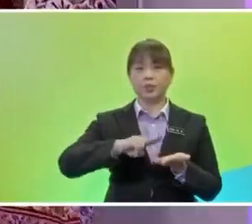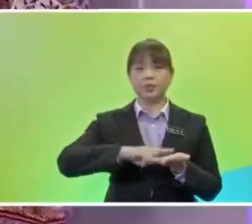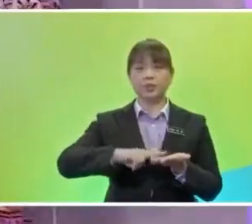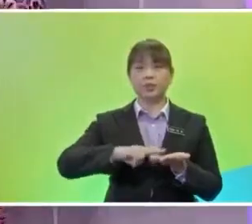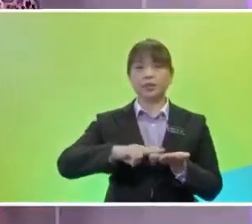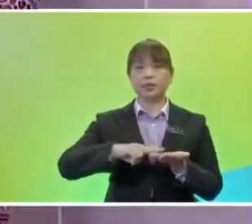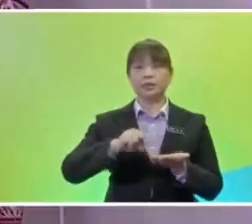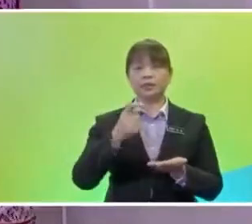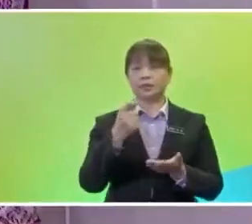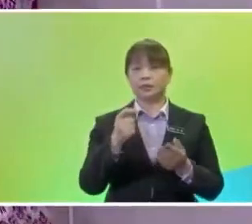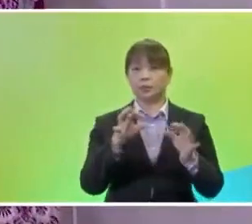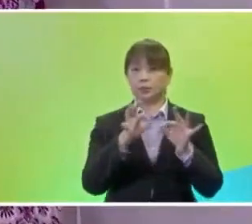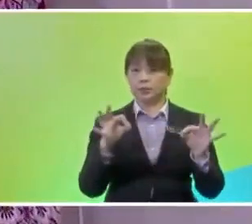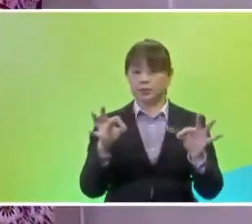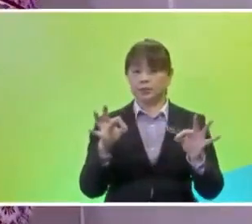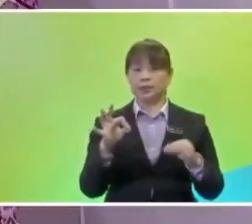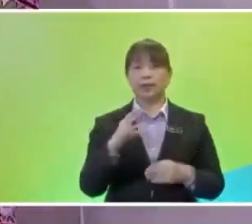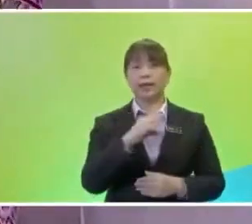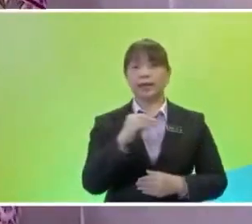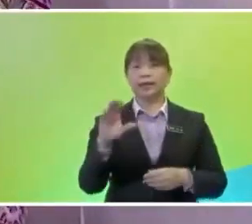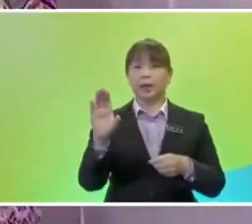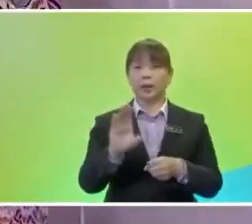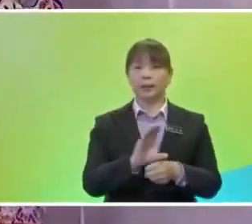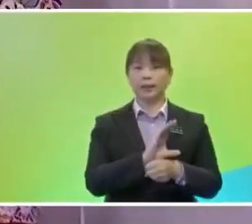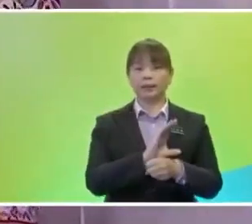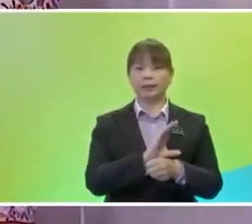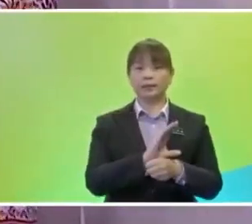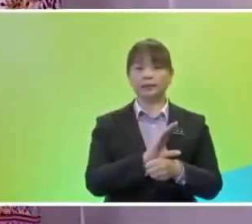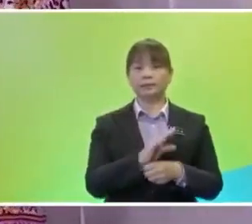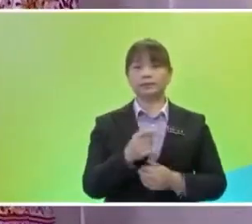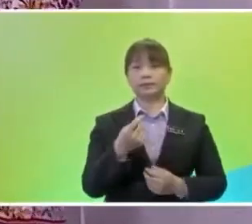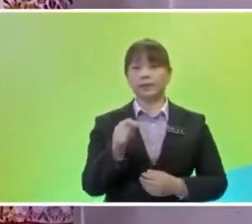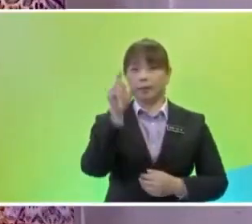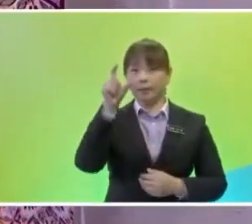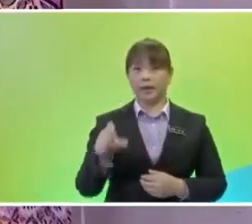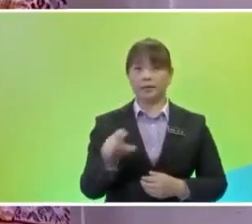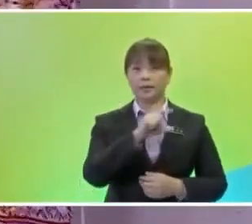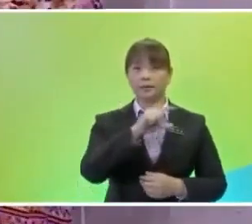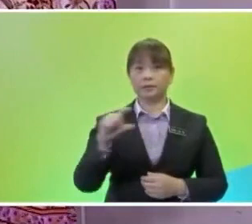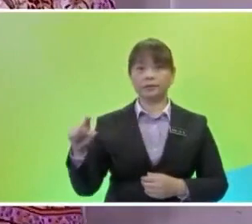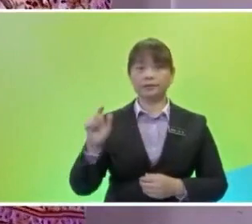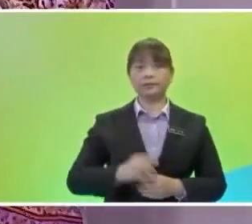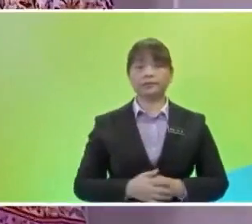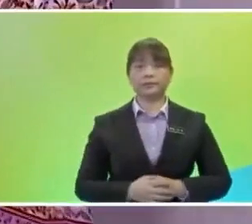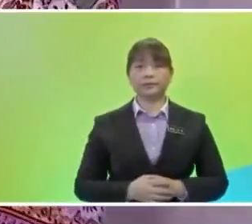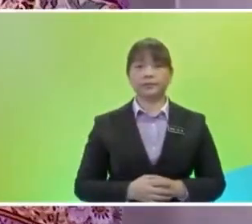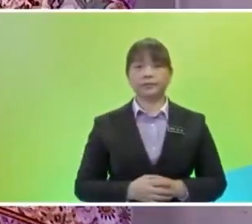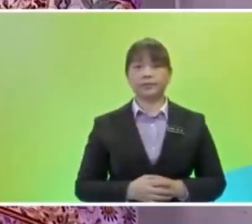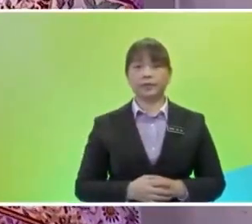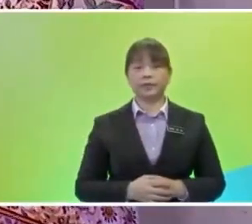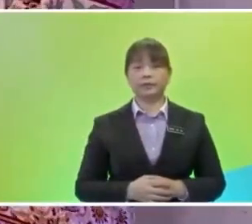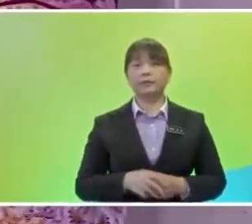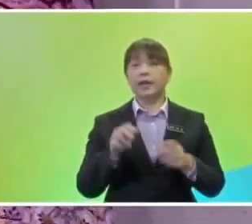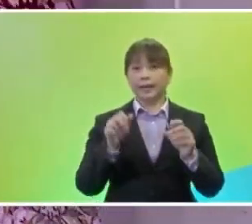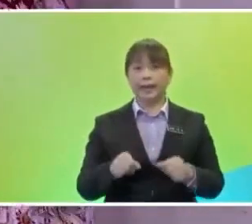the crossword puzzle here. So we have the clues here and then the crossword the puzzle here. All right. Chafika, can you help me with the first one?